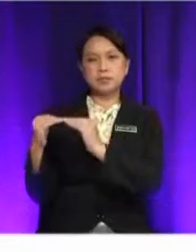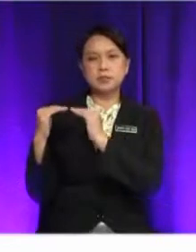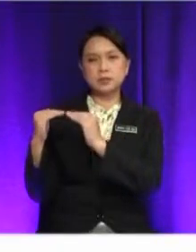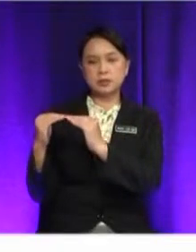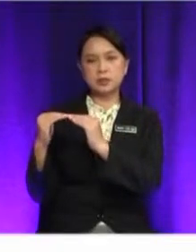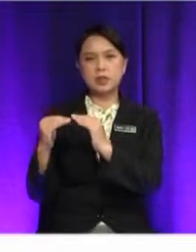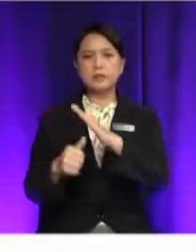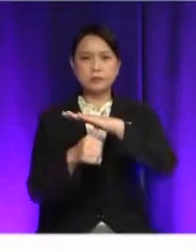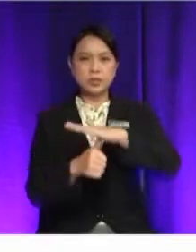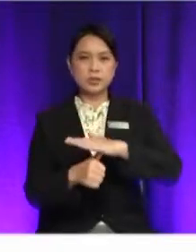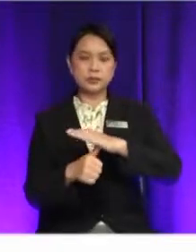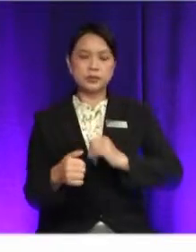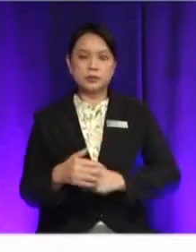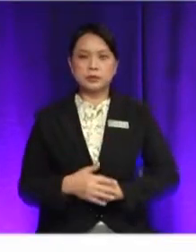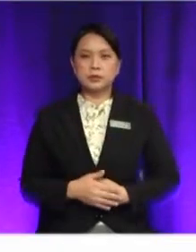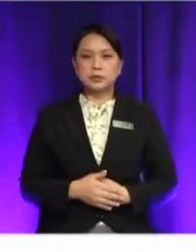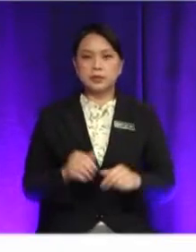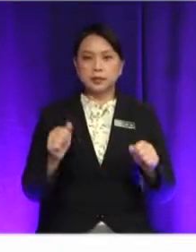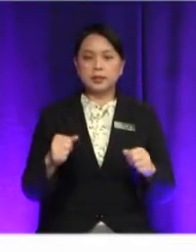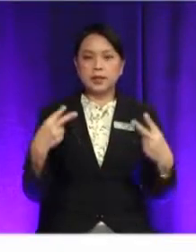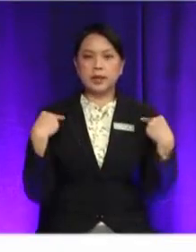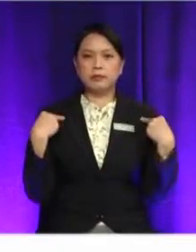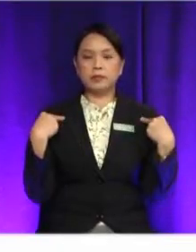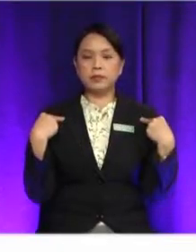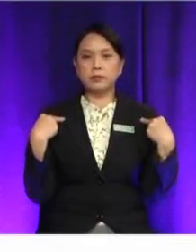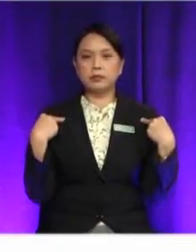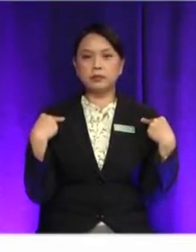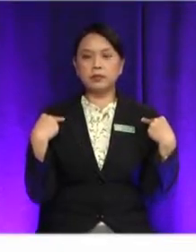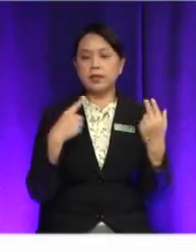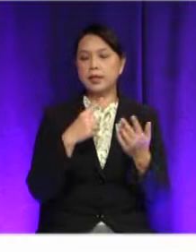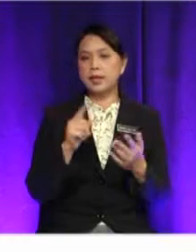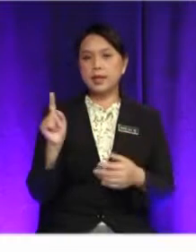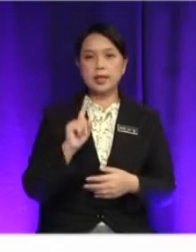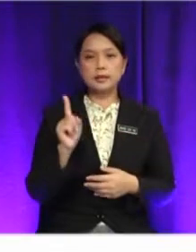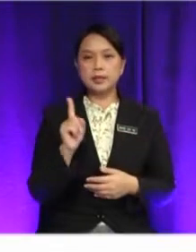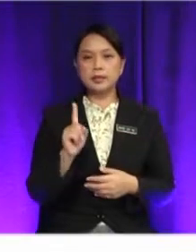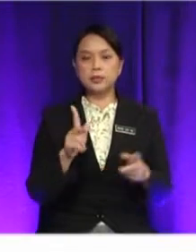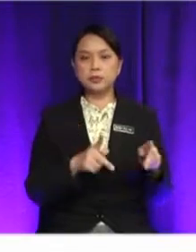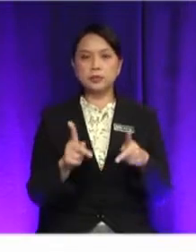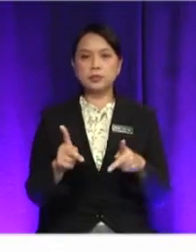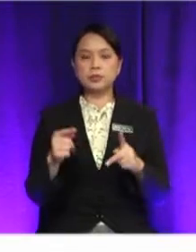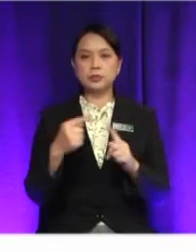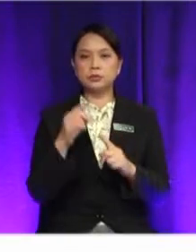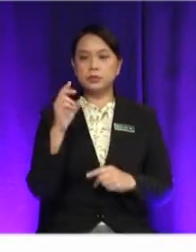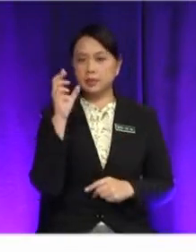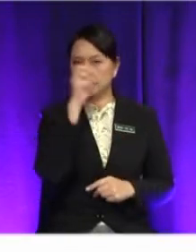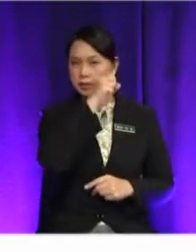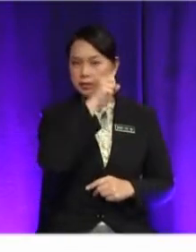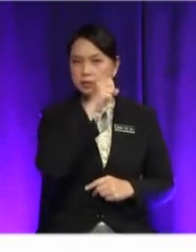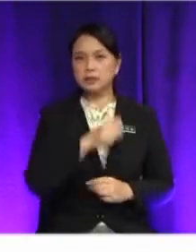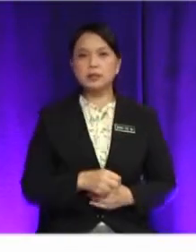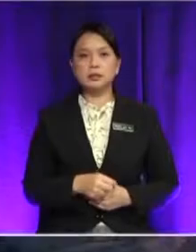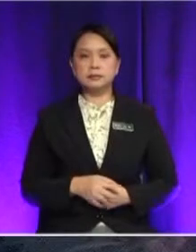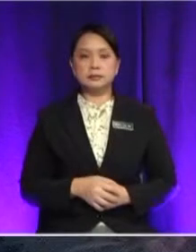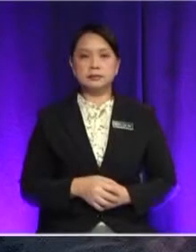one. Now, can I have anyone in the house to make a guess on what the keywords are before the gap?